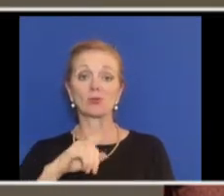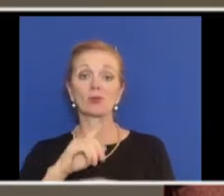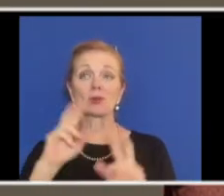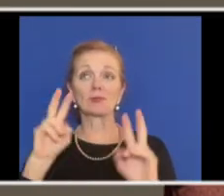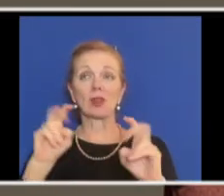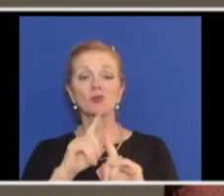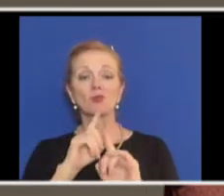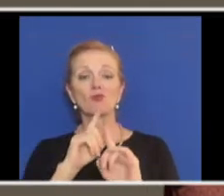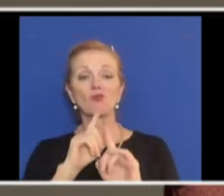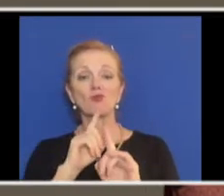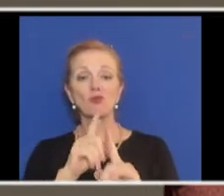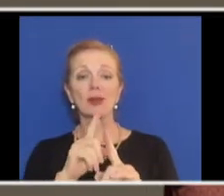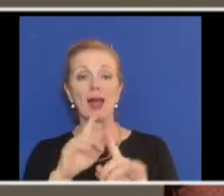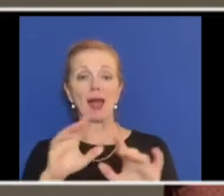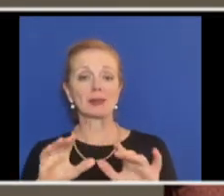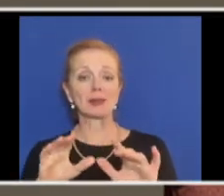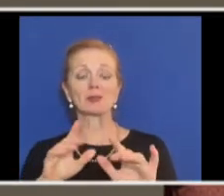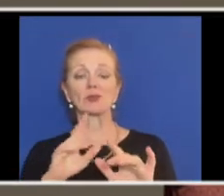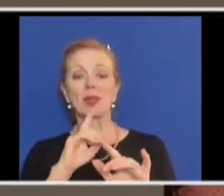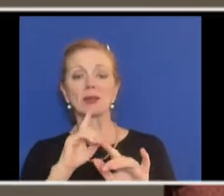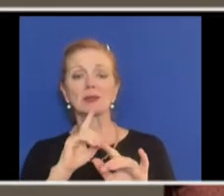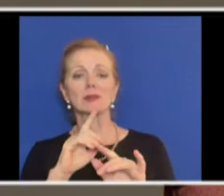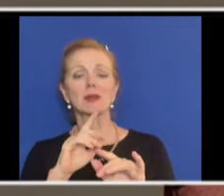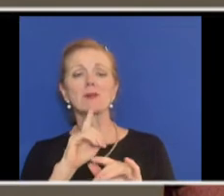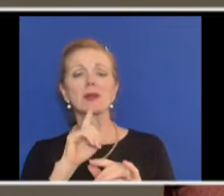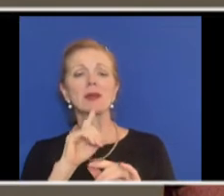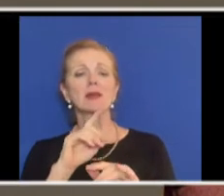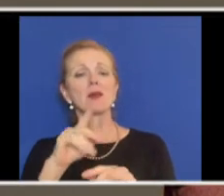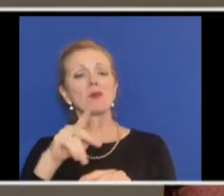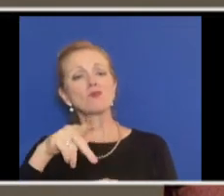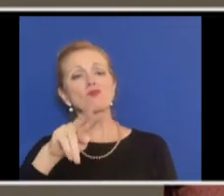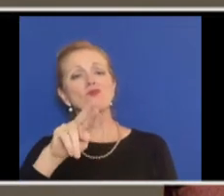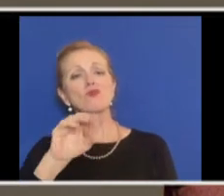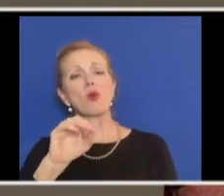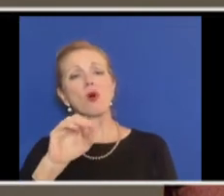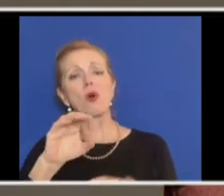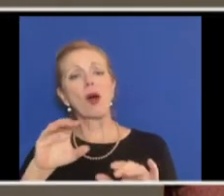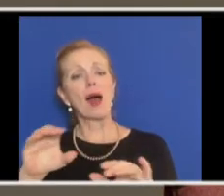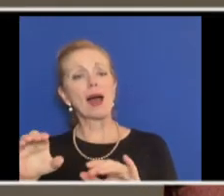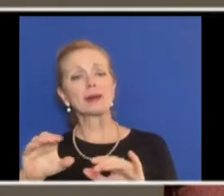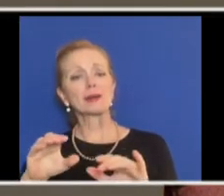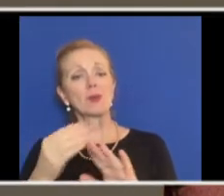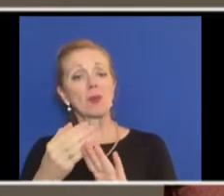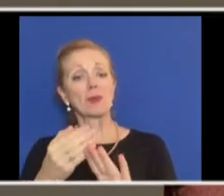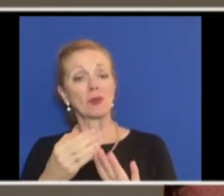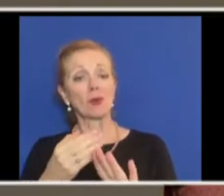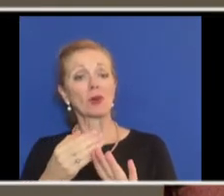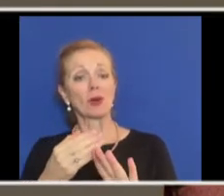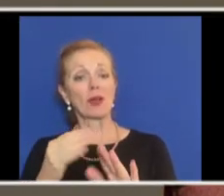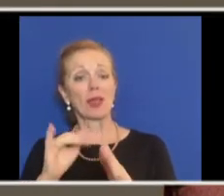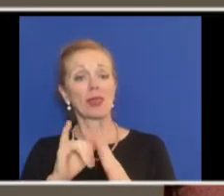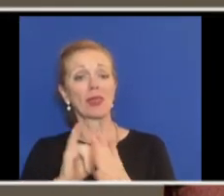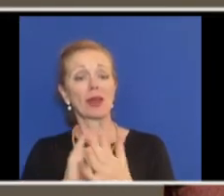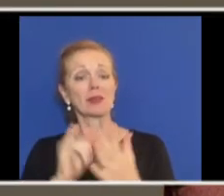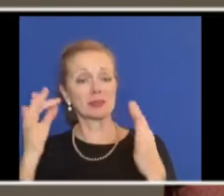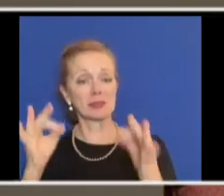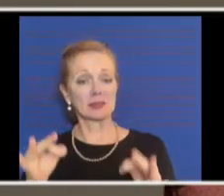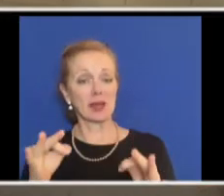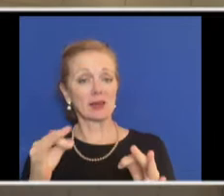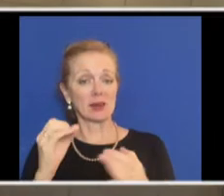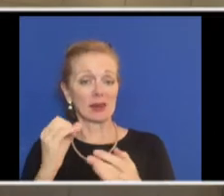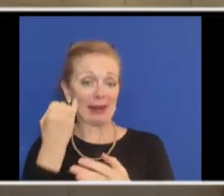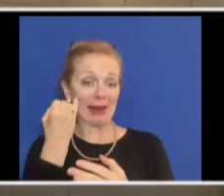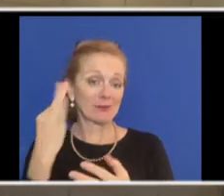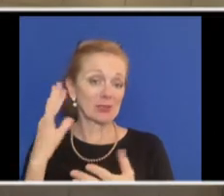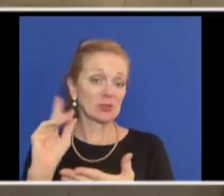it's it's time for us to really look at some proactive Solutions before this is decided on if it's approved yeah